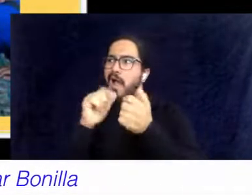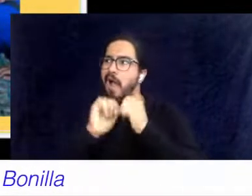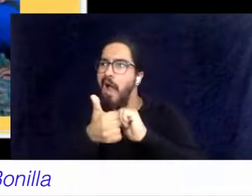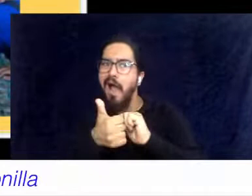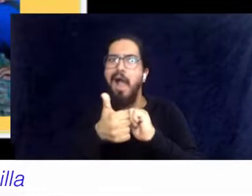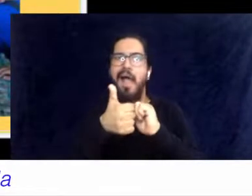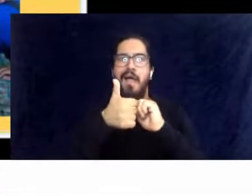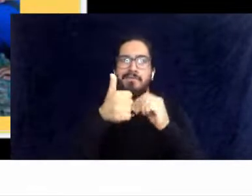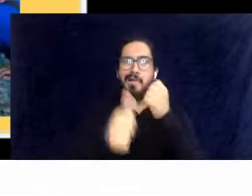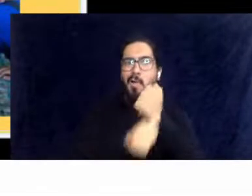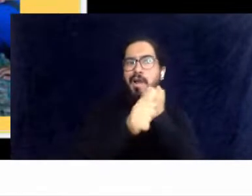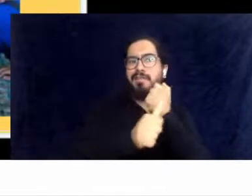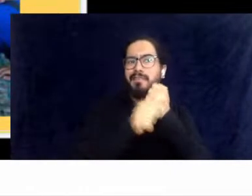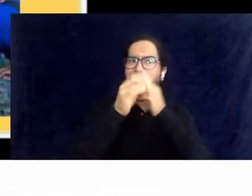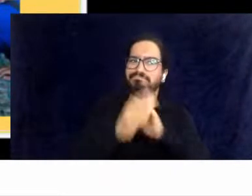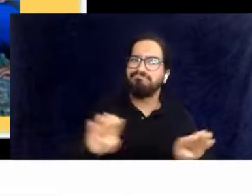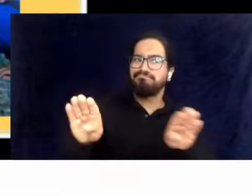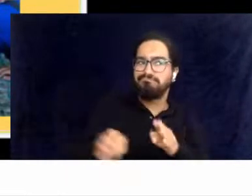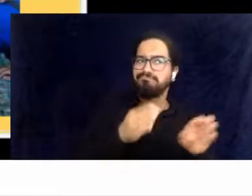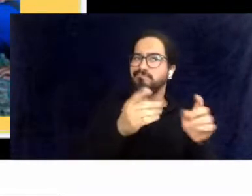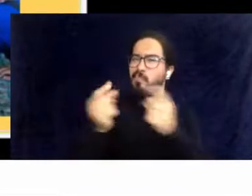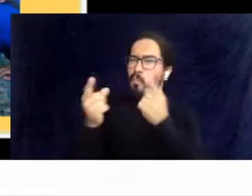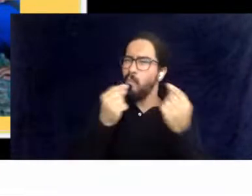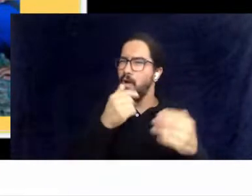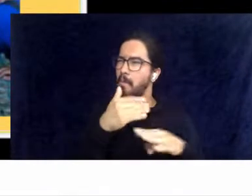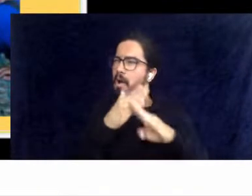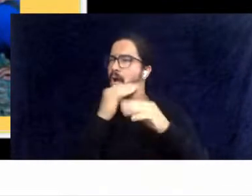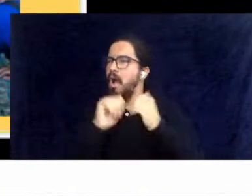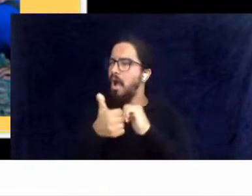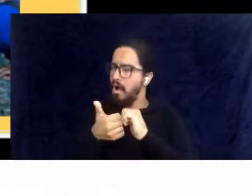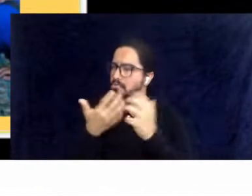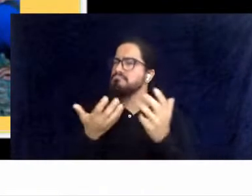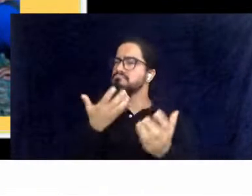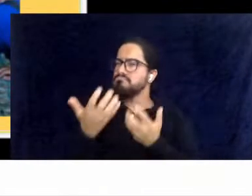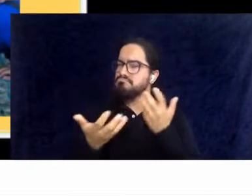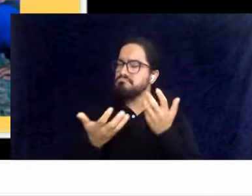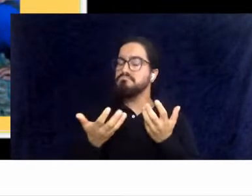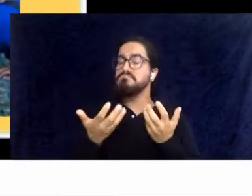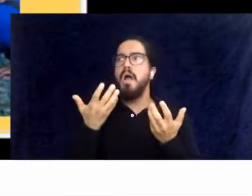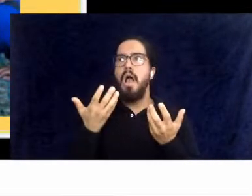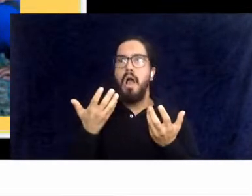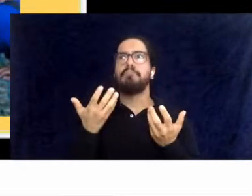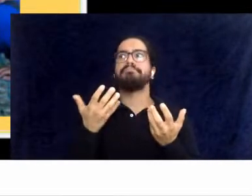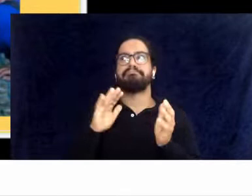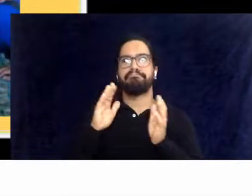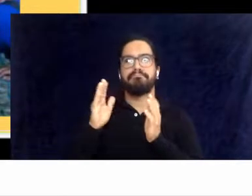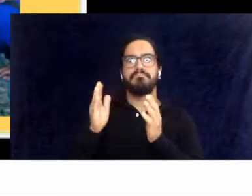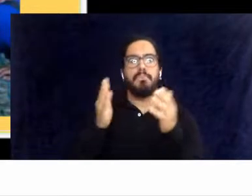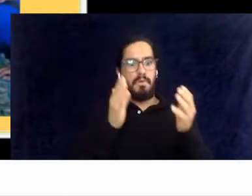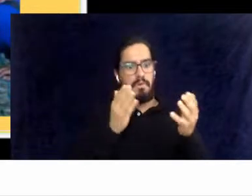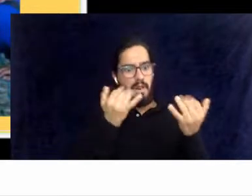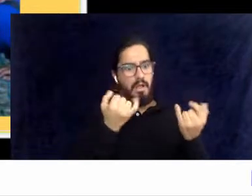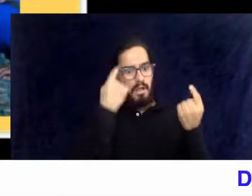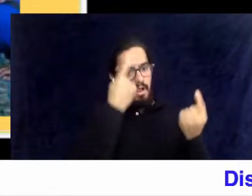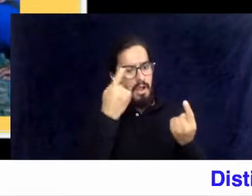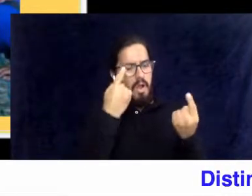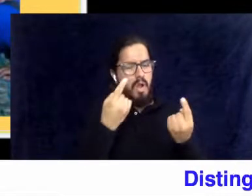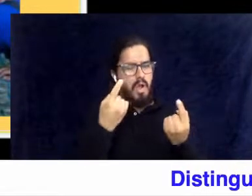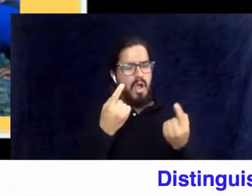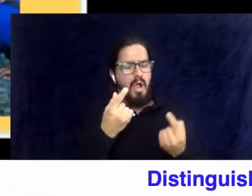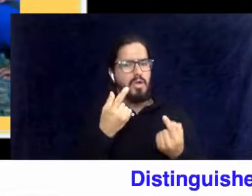but we have to keep in mind, what do we trust in Puerto Rico? And so to one extent, all this